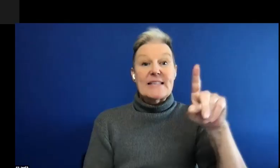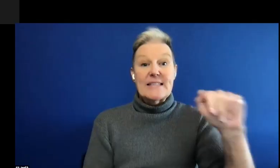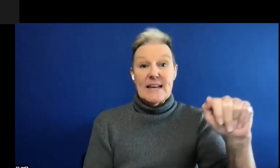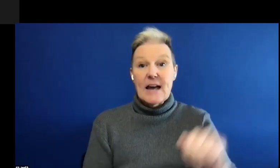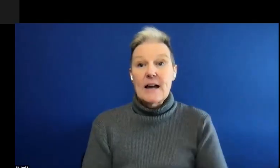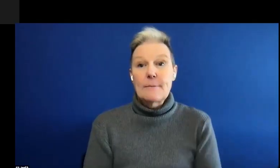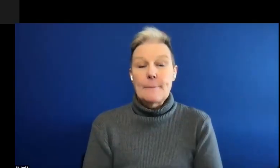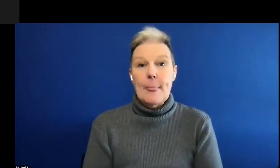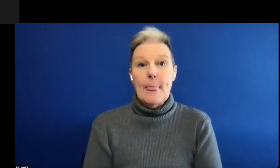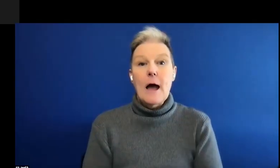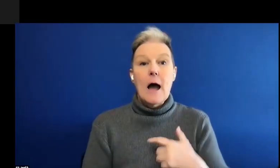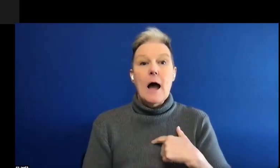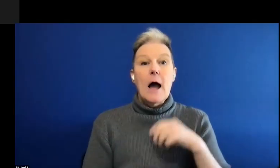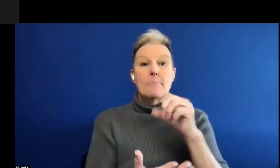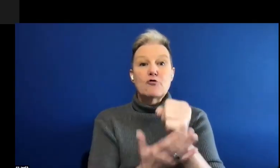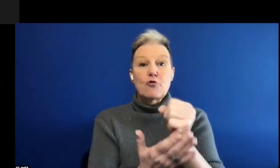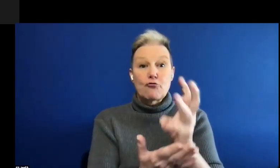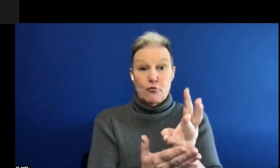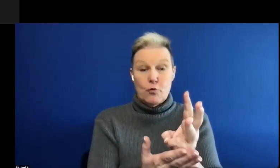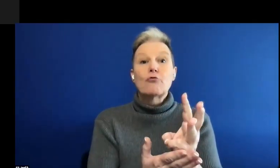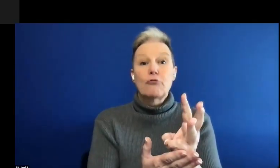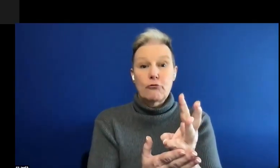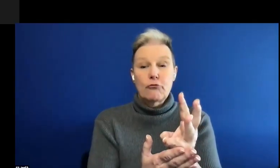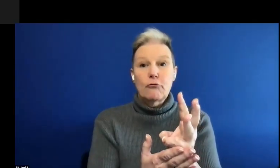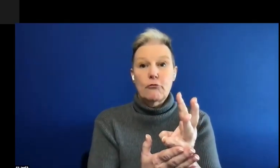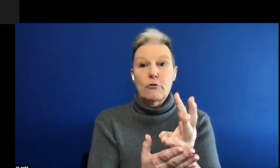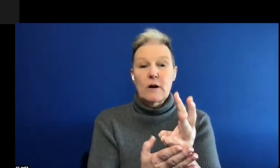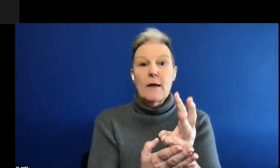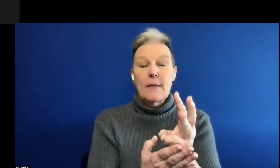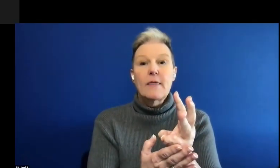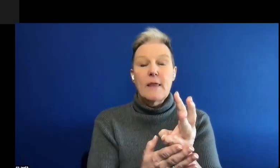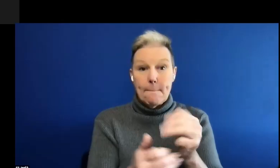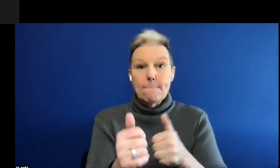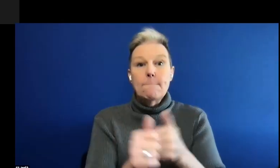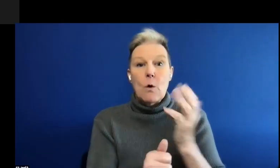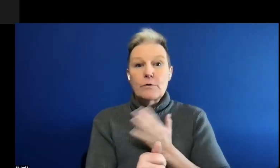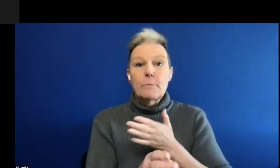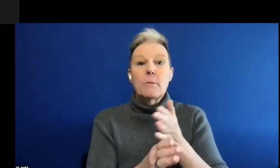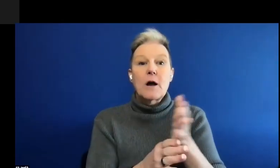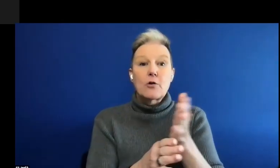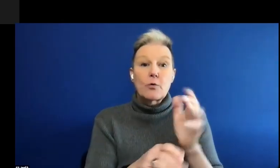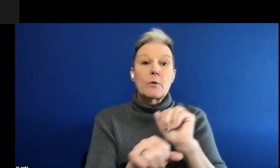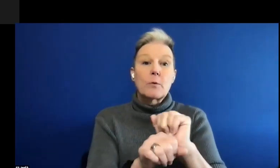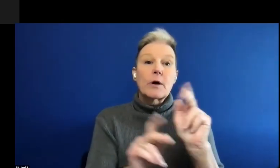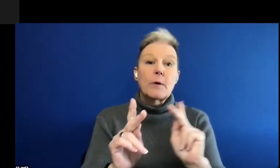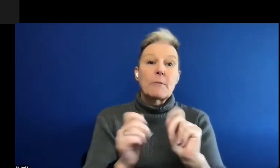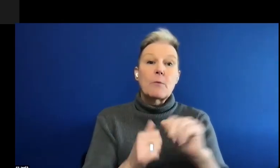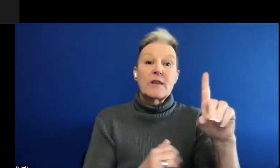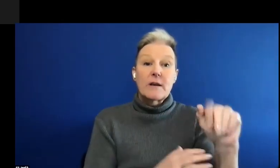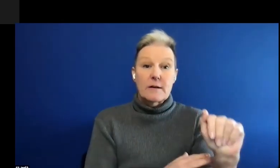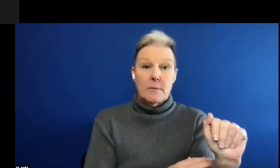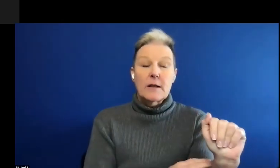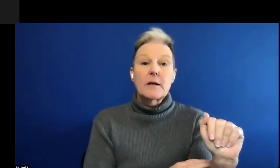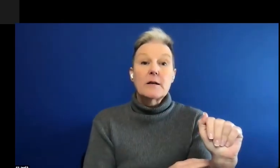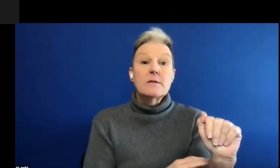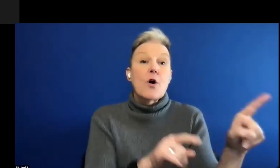and I'm a social worker that has been the majority of my career working with people with disabilities. I